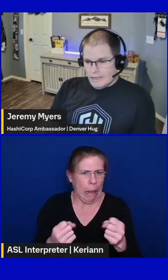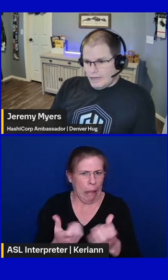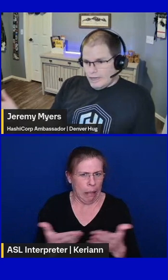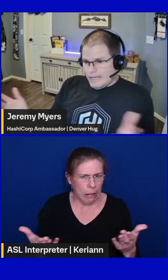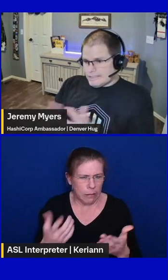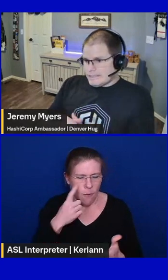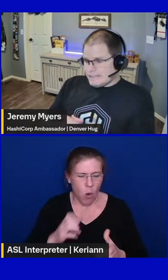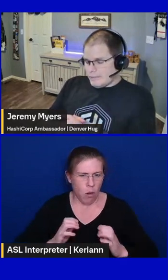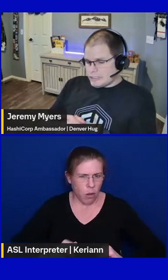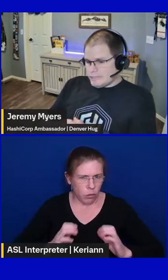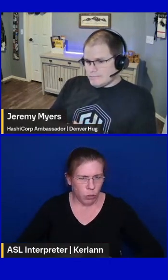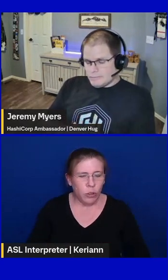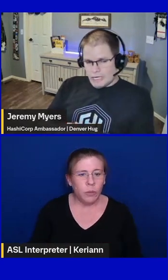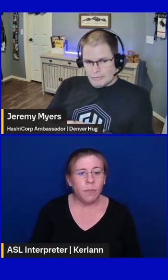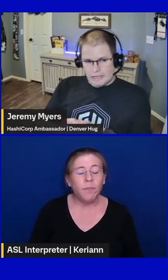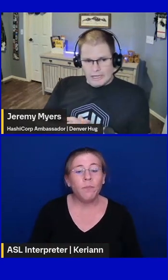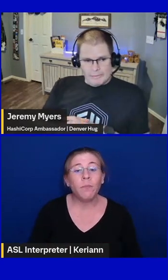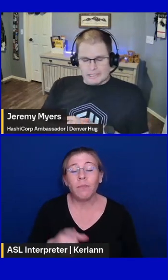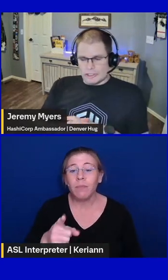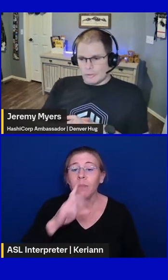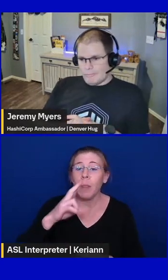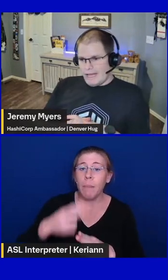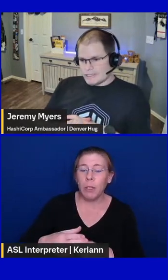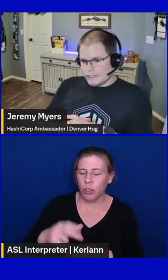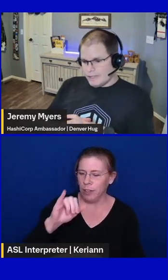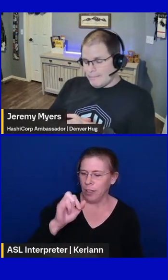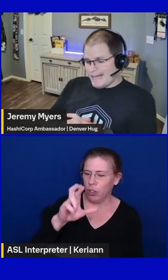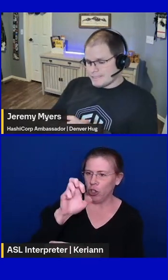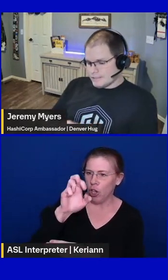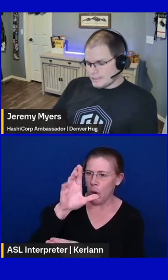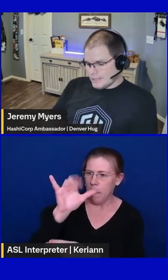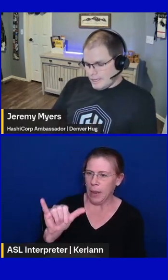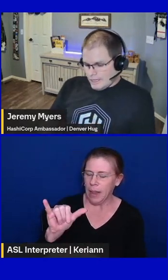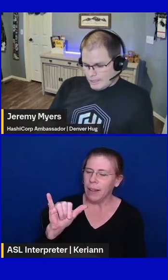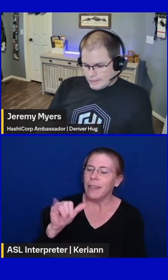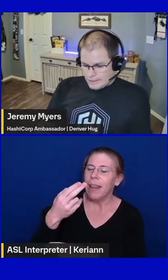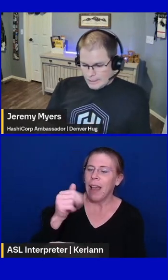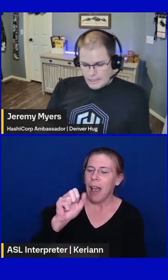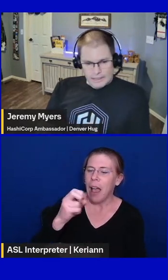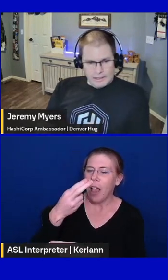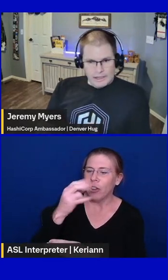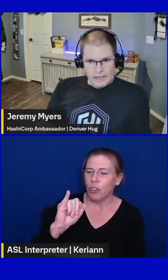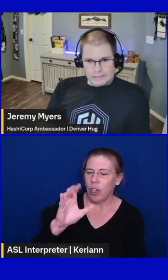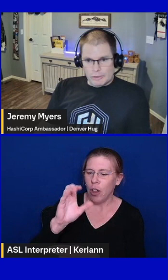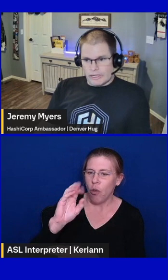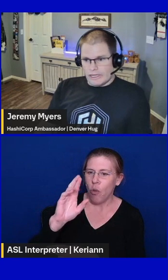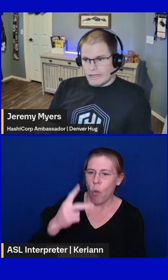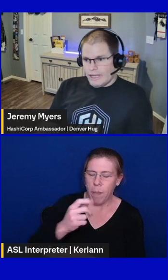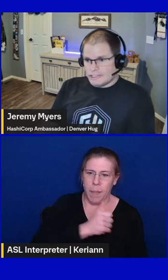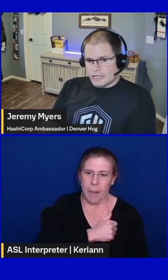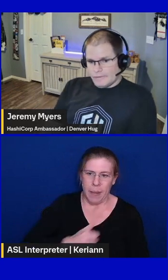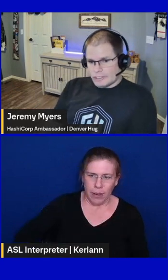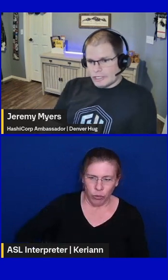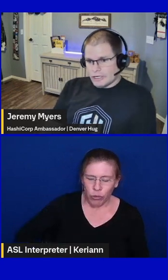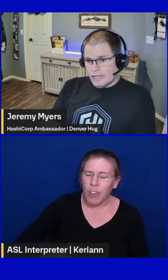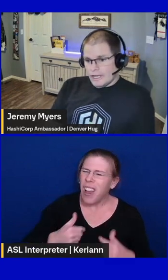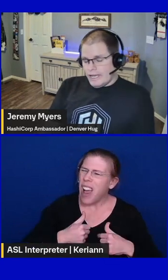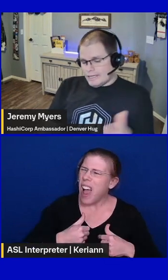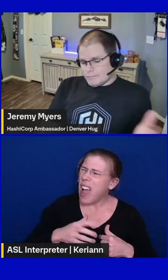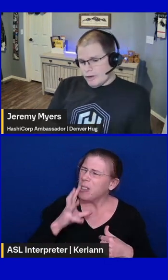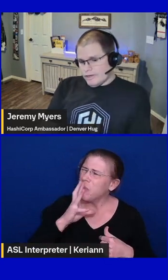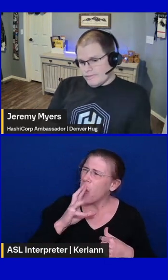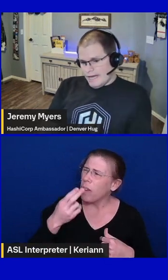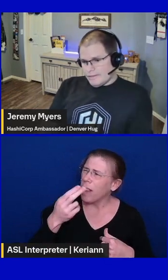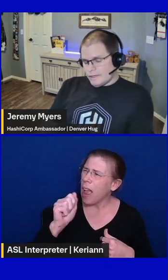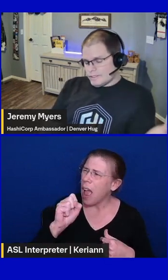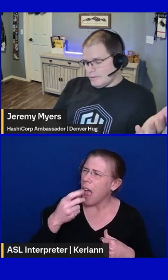our customers. As they mentioned, I'm Jeremy. I'm HashiCorp ambassador, and I spoke at HashiConf this year.